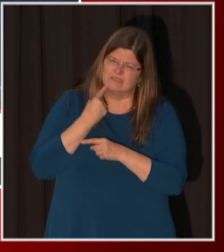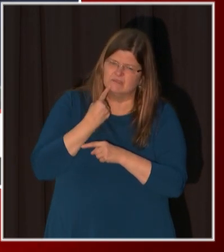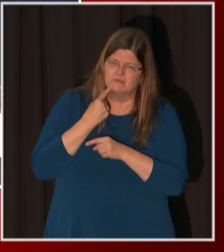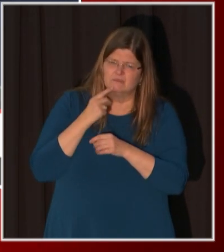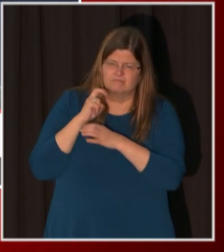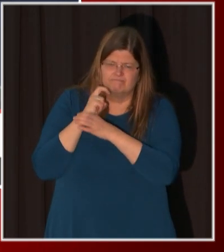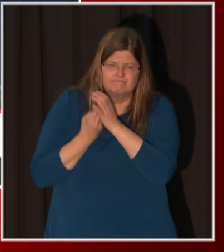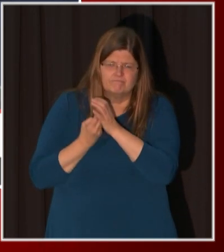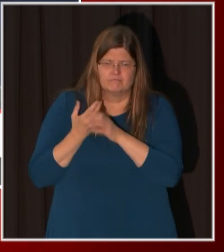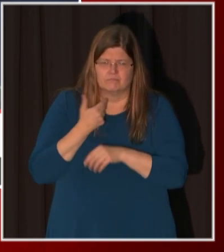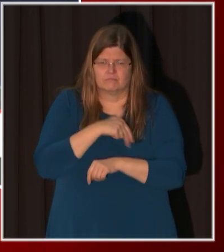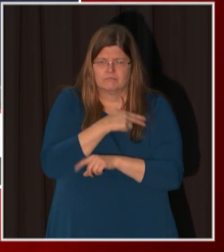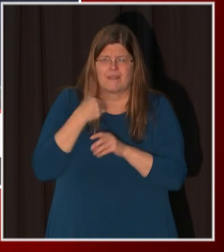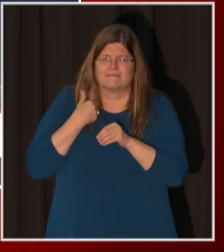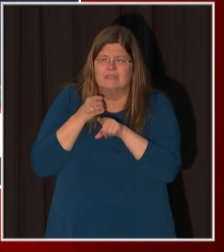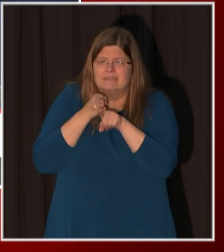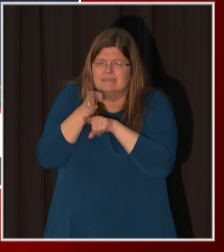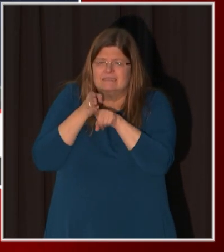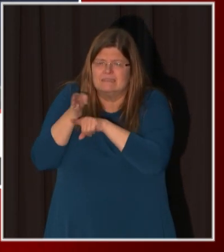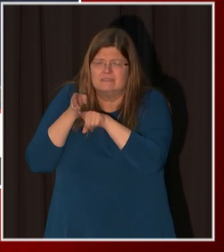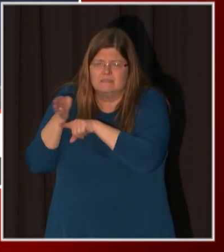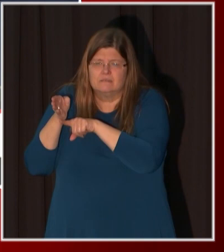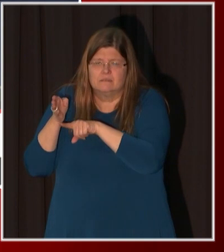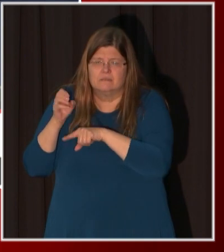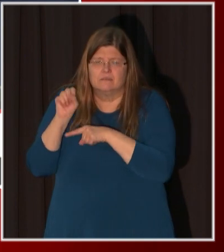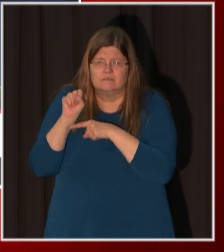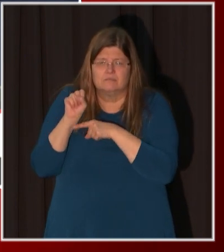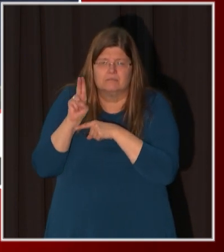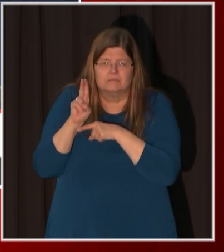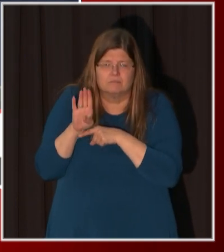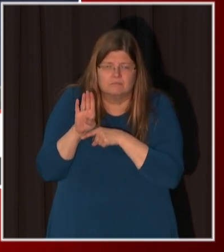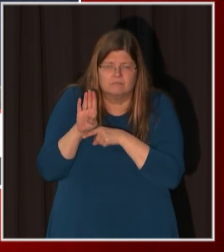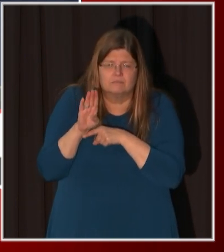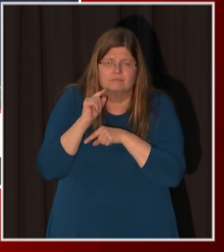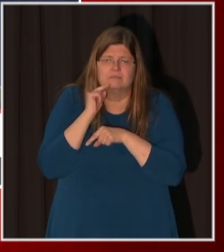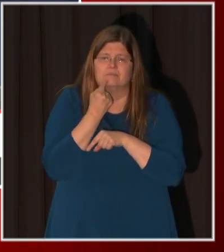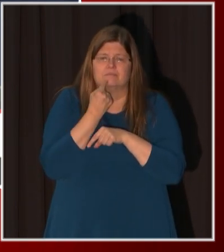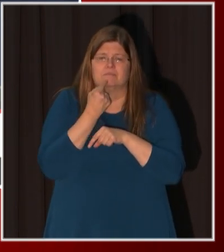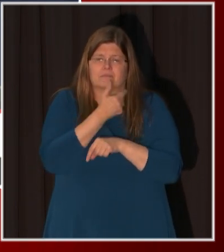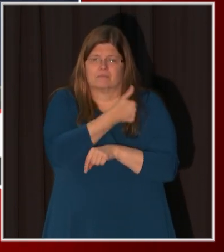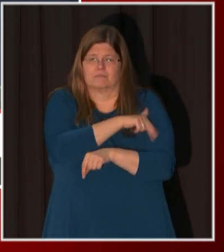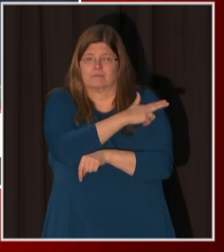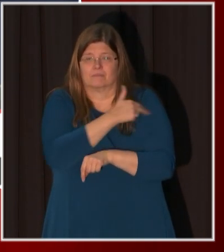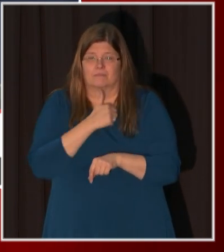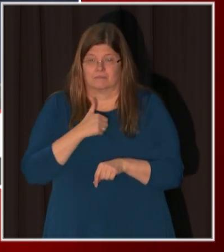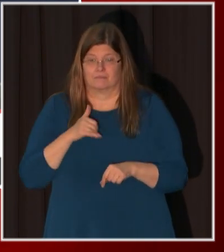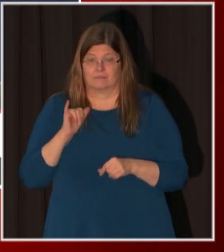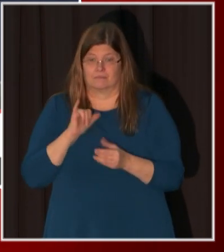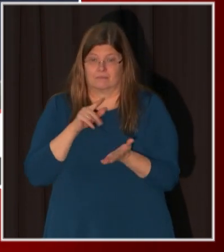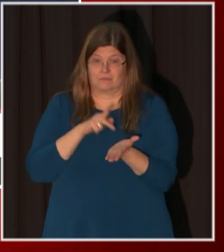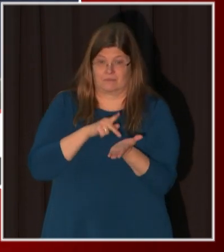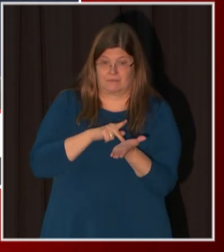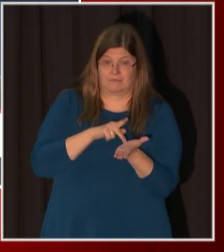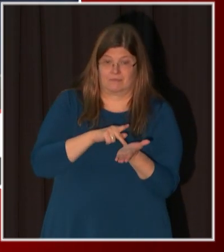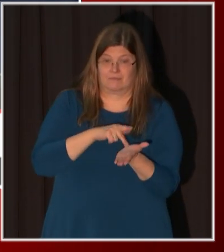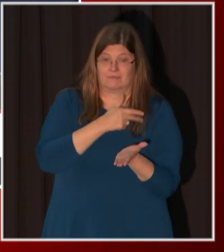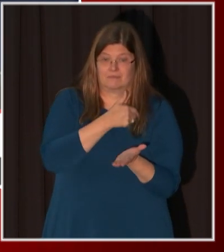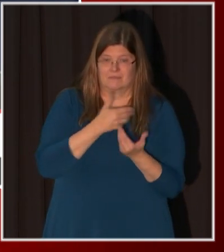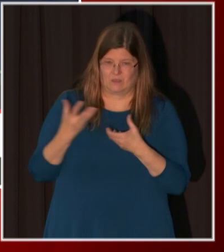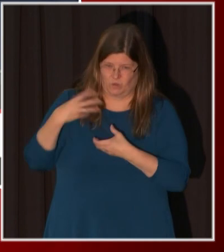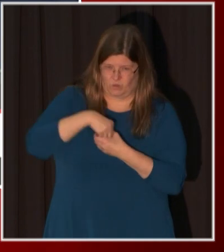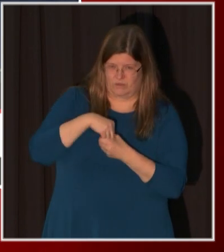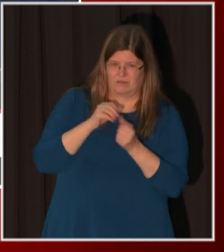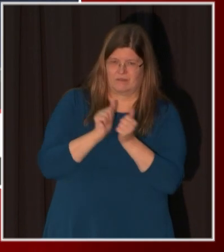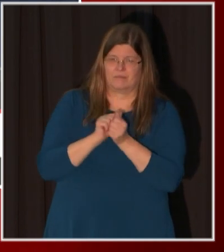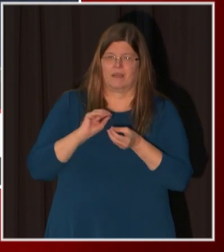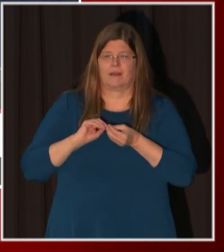in the district. So think about Psychiatric Institute of Washington, Bridgepoint. Those are hospitals in the district.